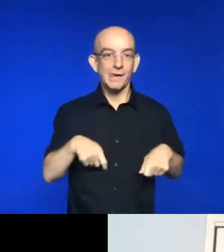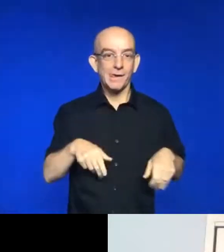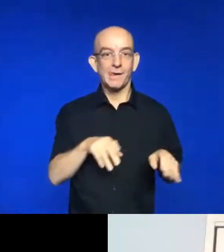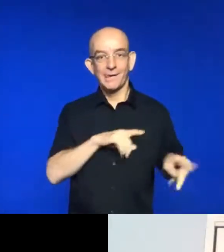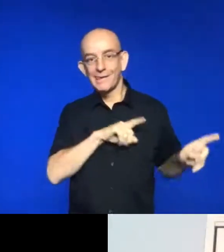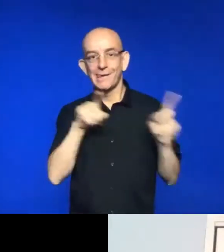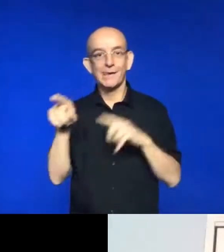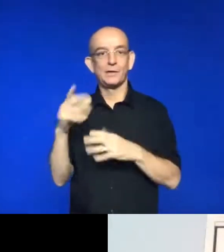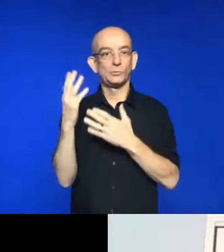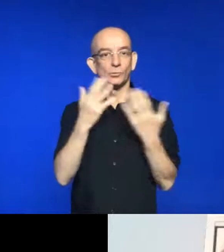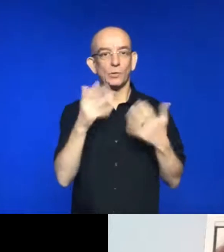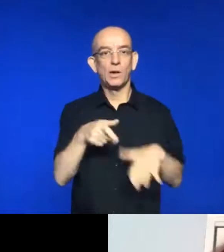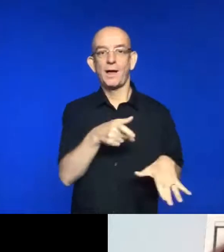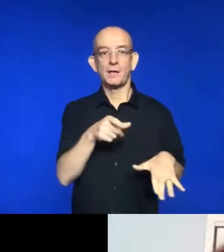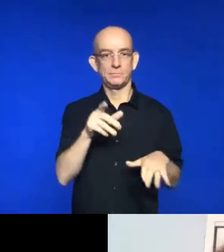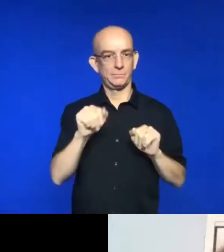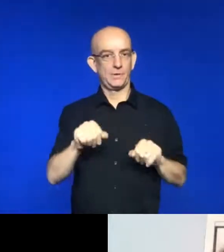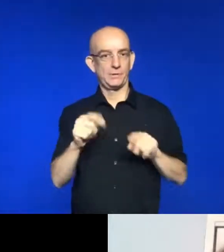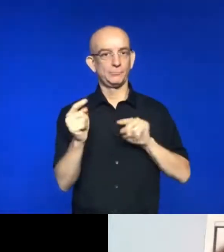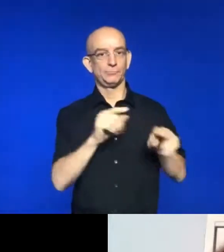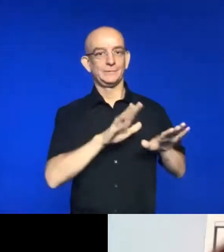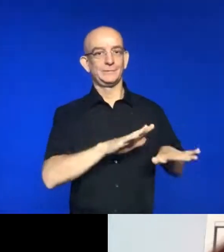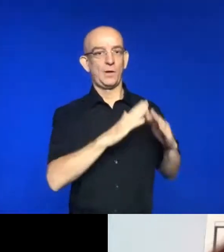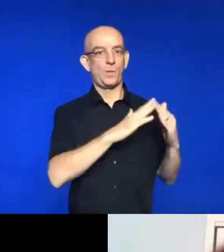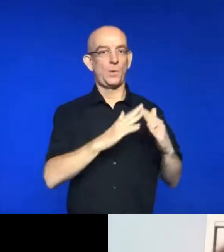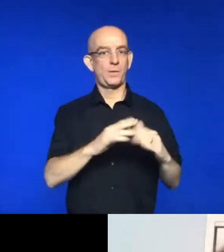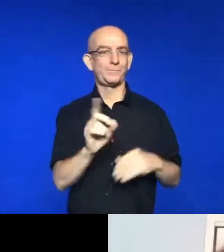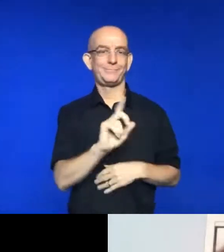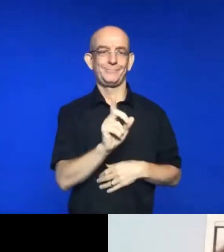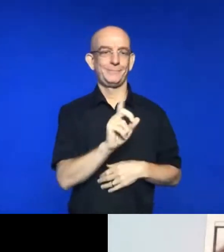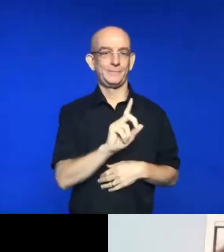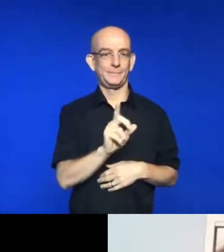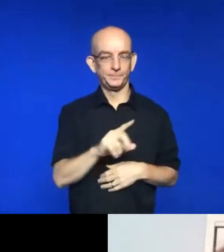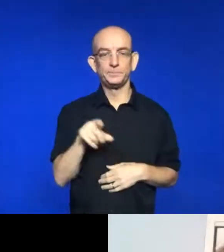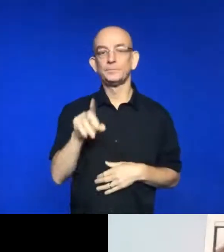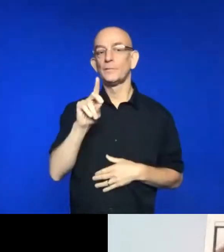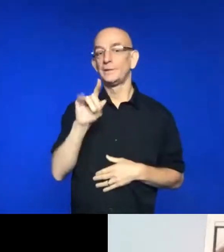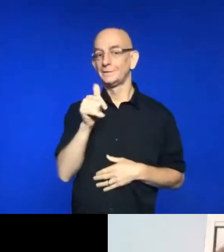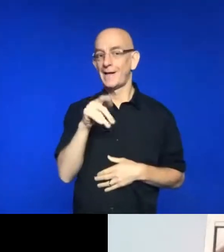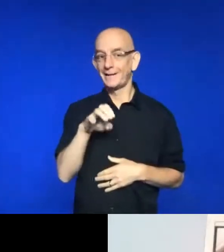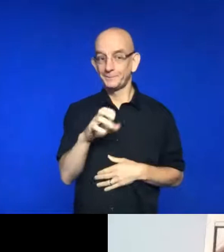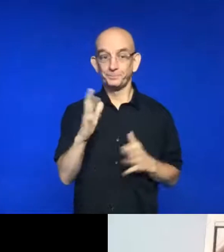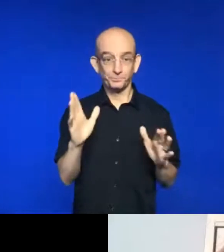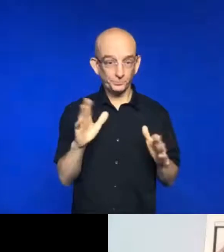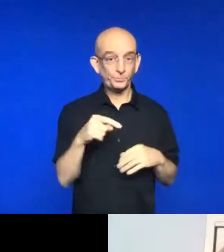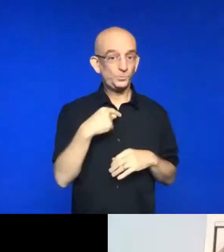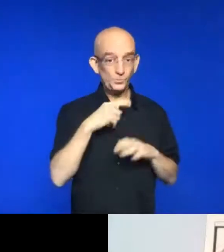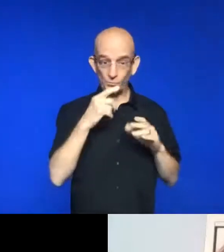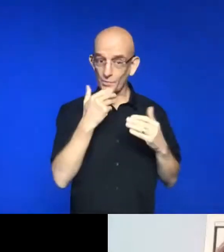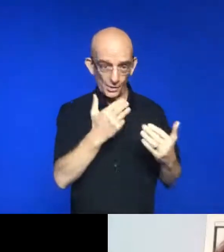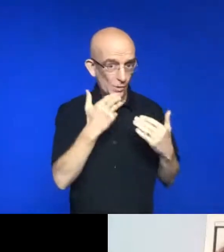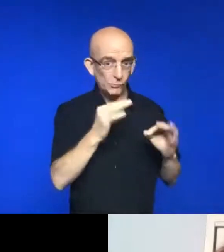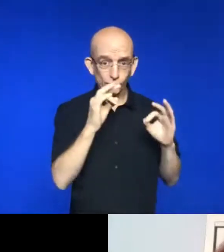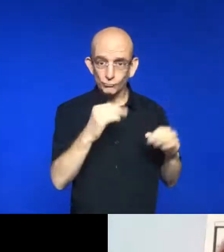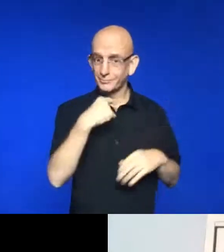Thank you. I think we're going to have time for only one more question, and it's not going to be an easy one for you to